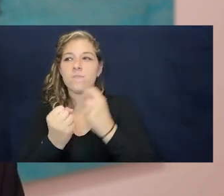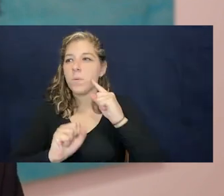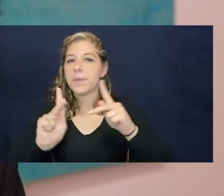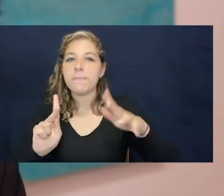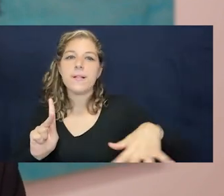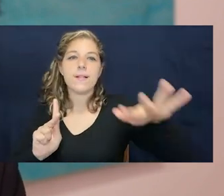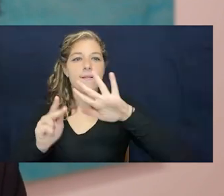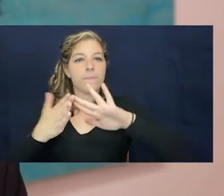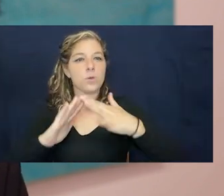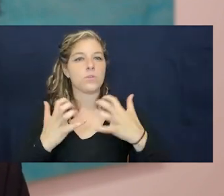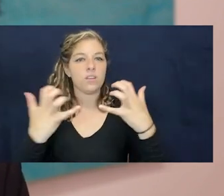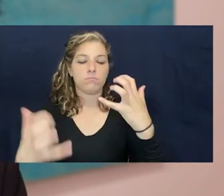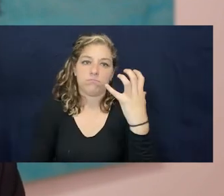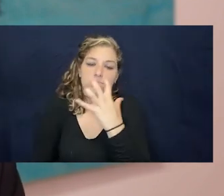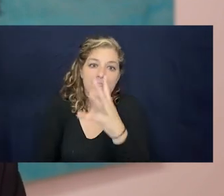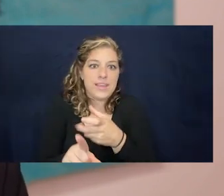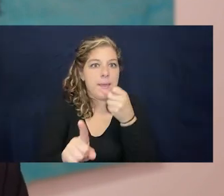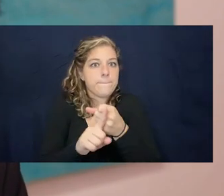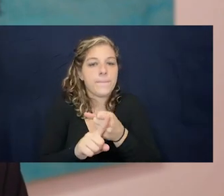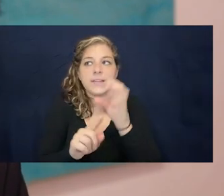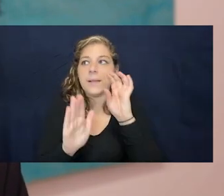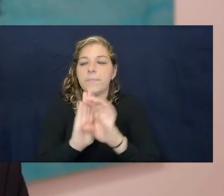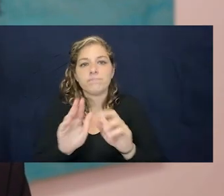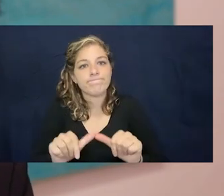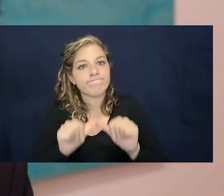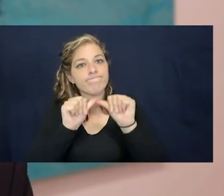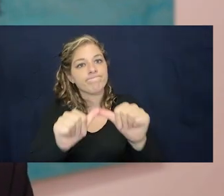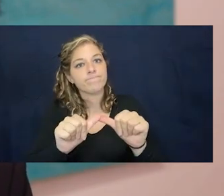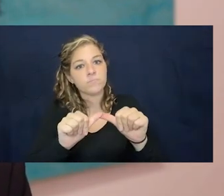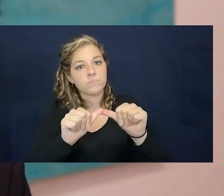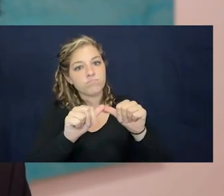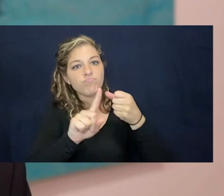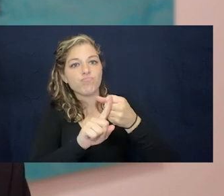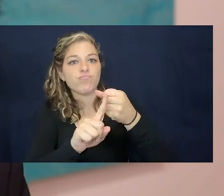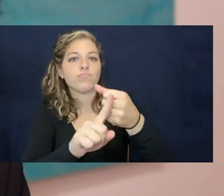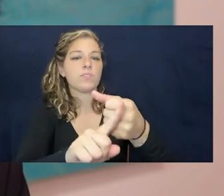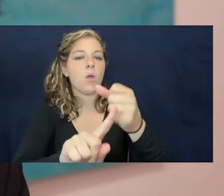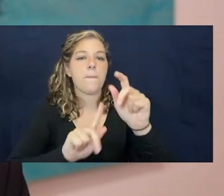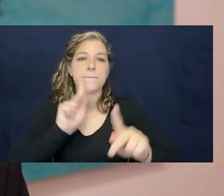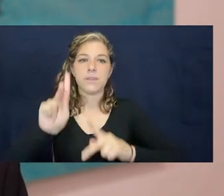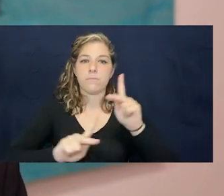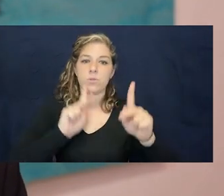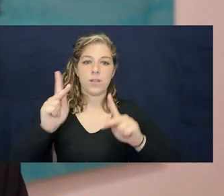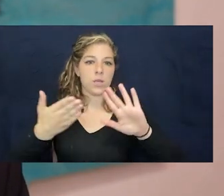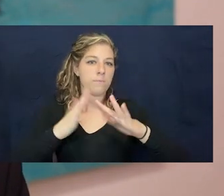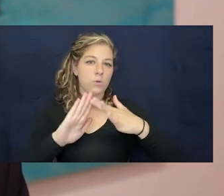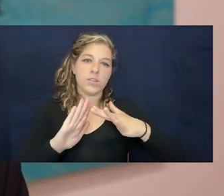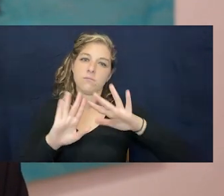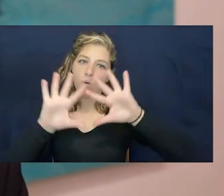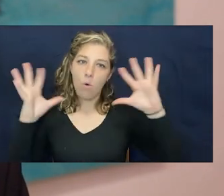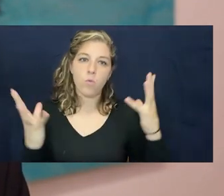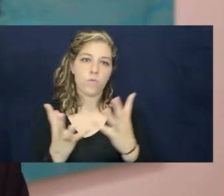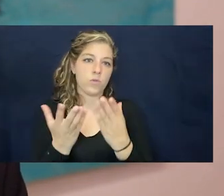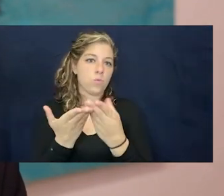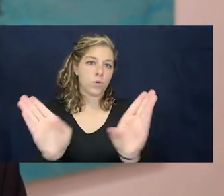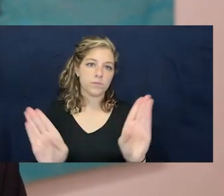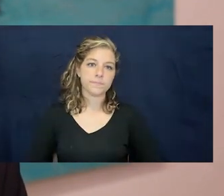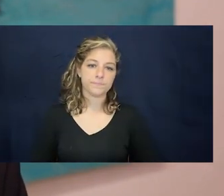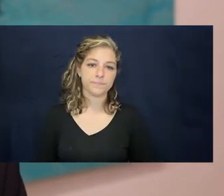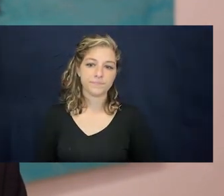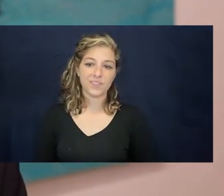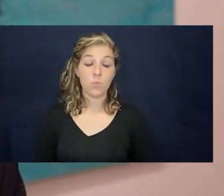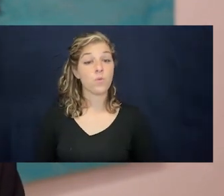his beauty, his advocacy on audiences and communities, and the impact his image continues to have on audiences